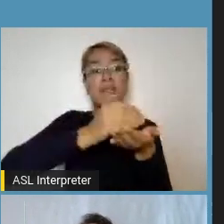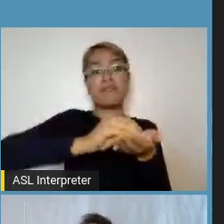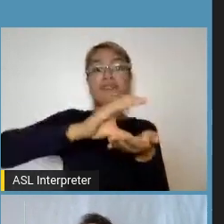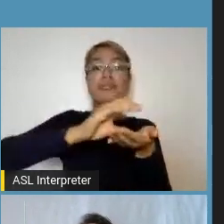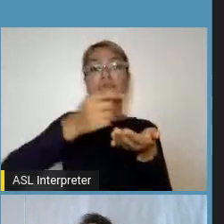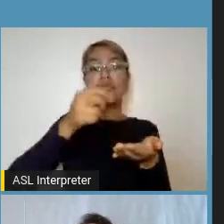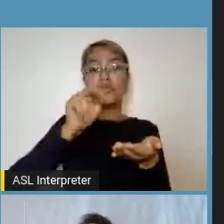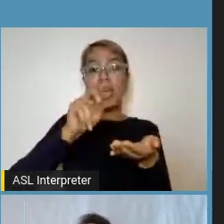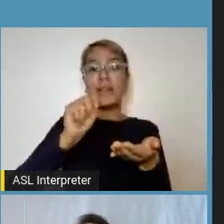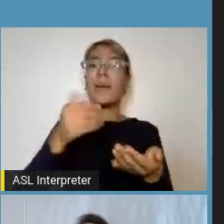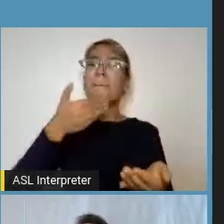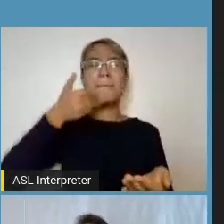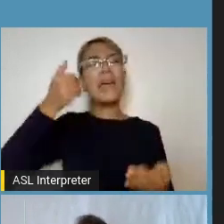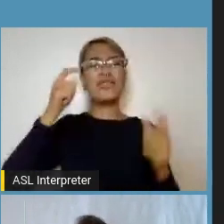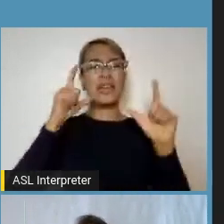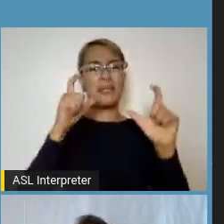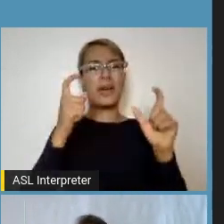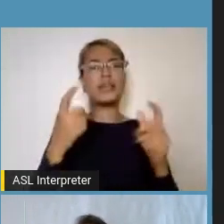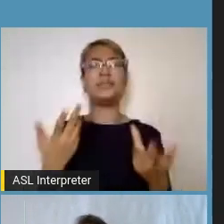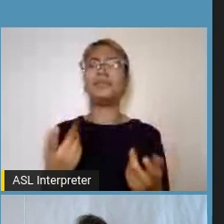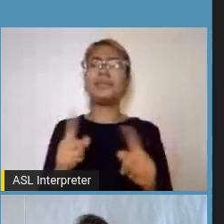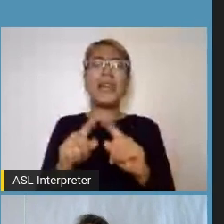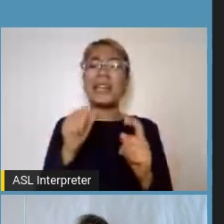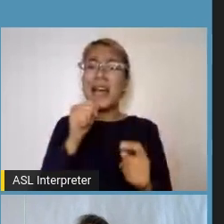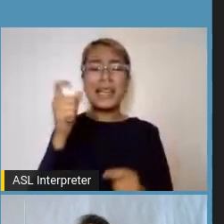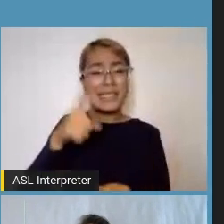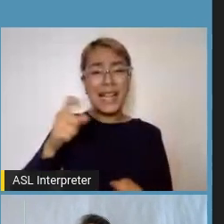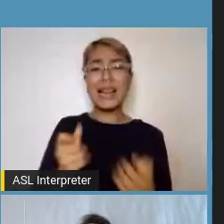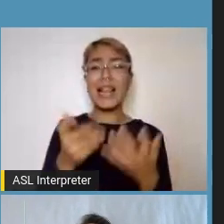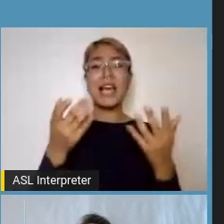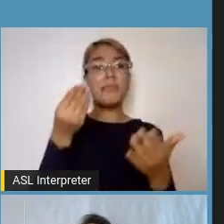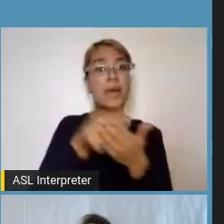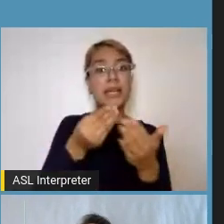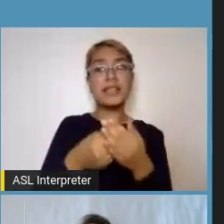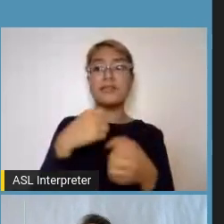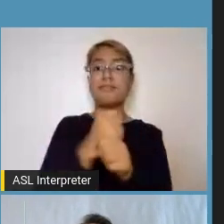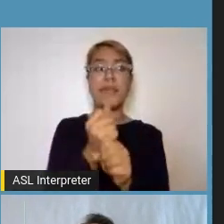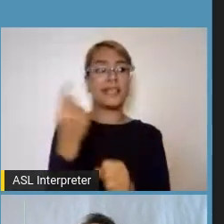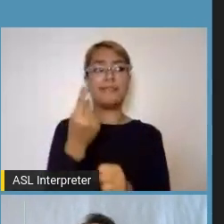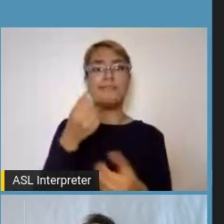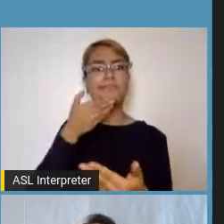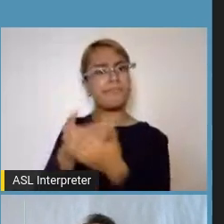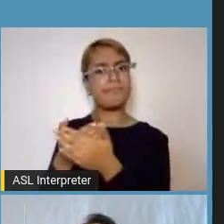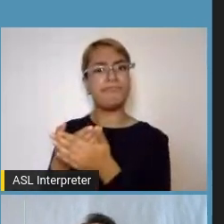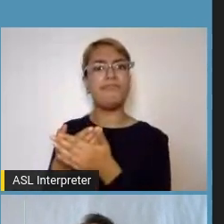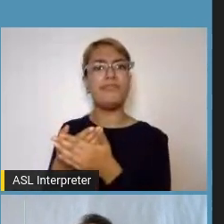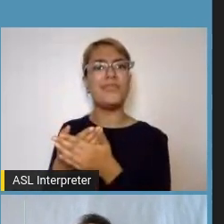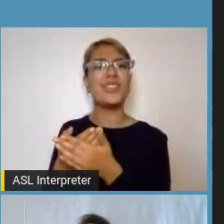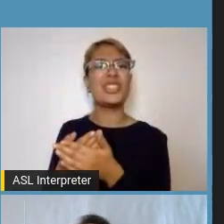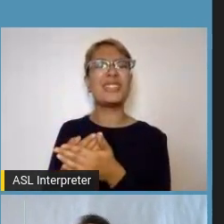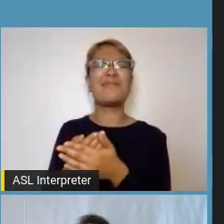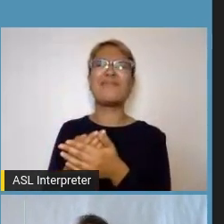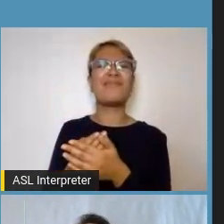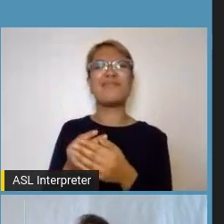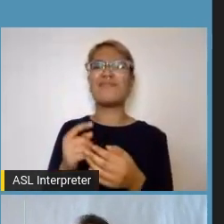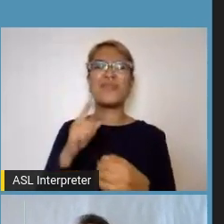cameras. But you don't have to have a lot of money to make something good. Just a commitment to trying something and not being